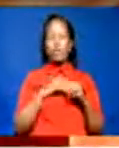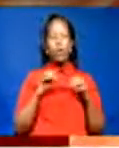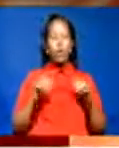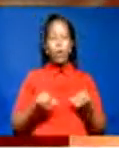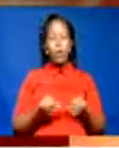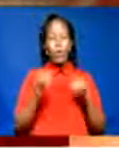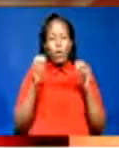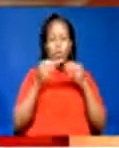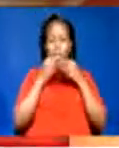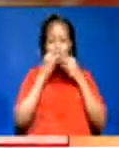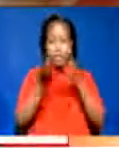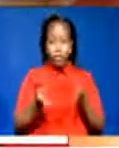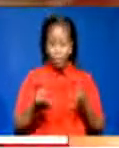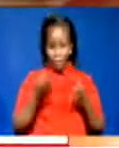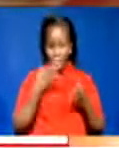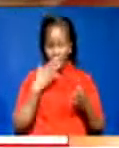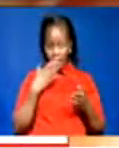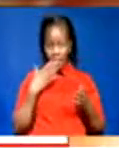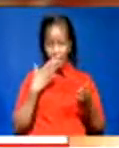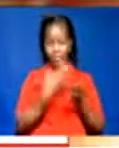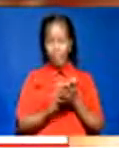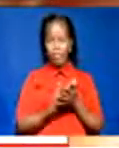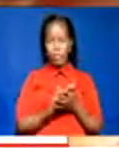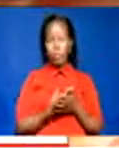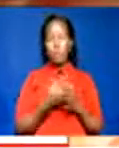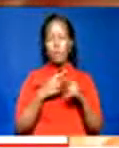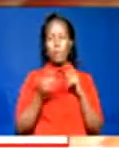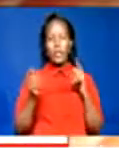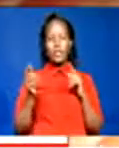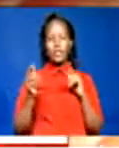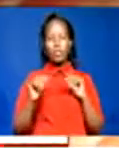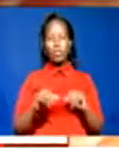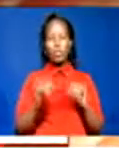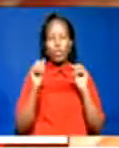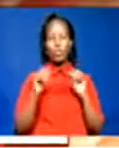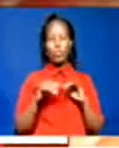on that. Thank you so much, Kimani, for that. But we do continue with our news.